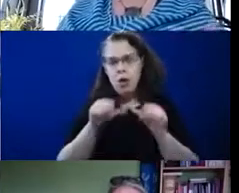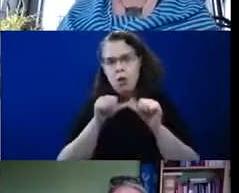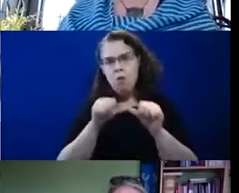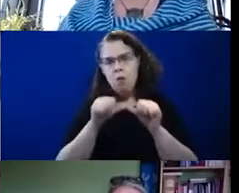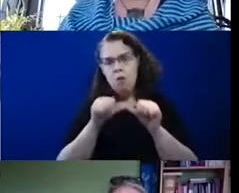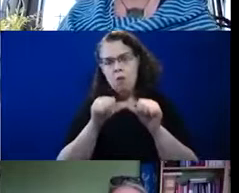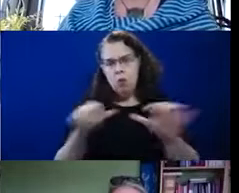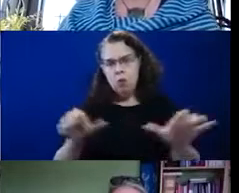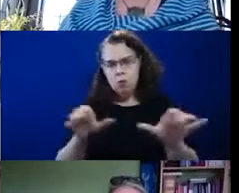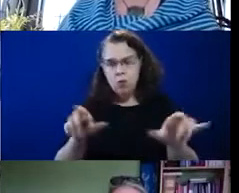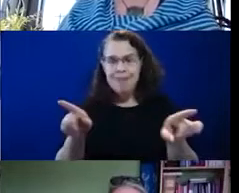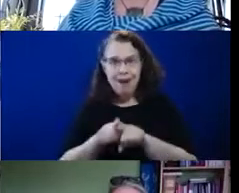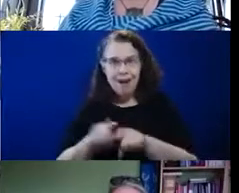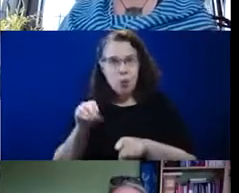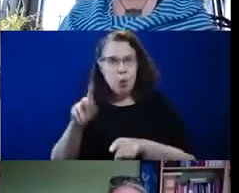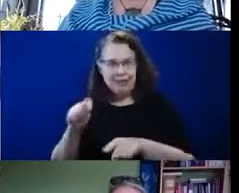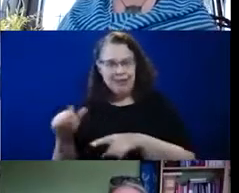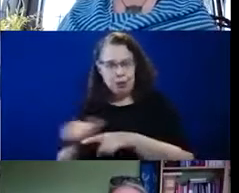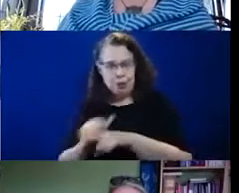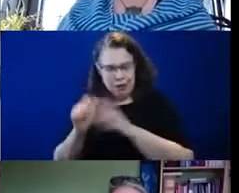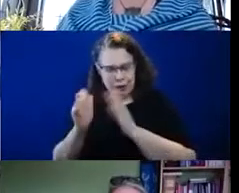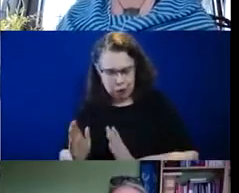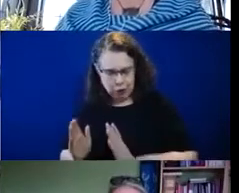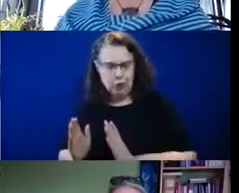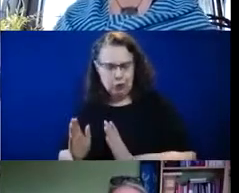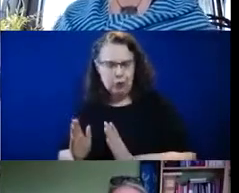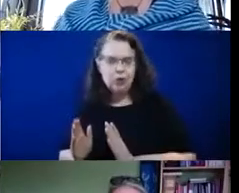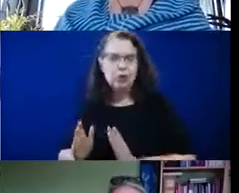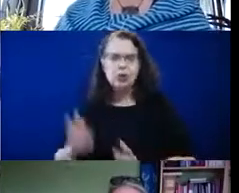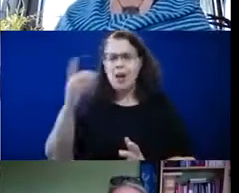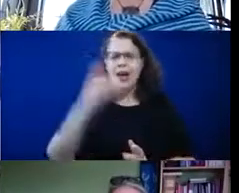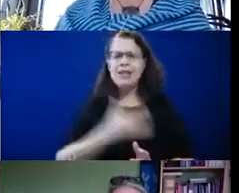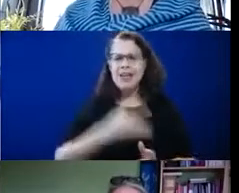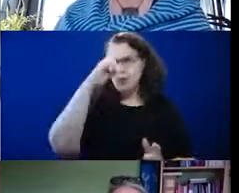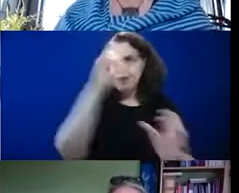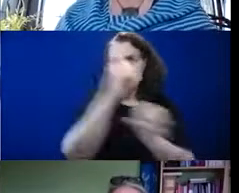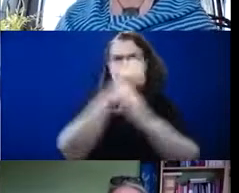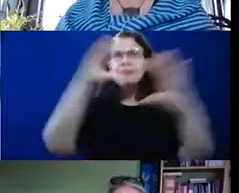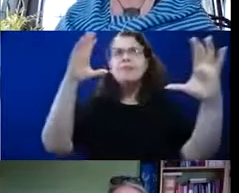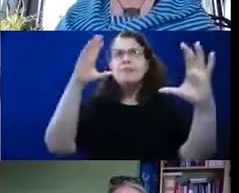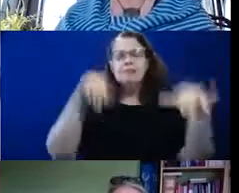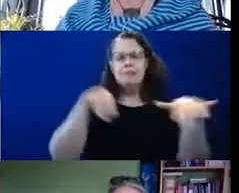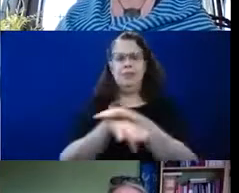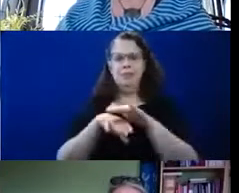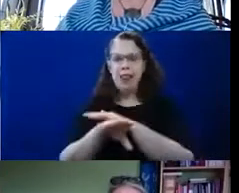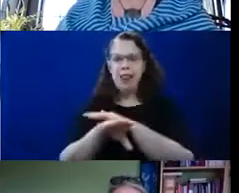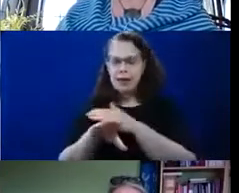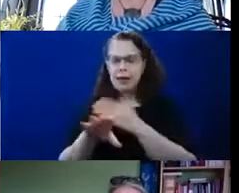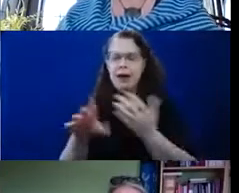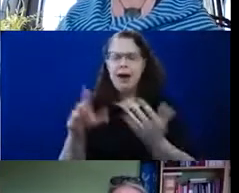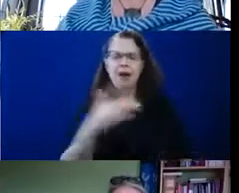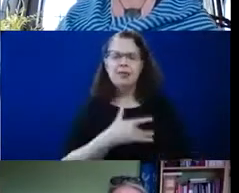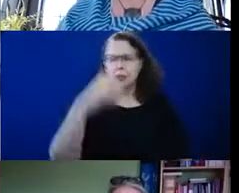as occupational therapy practitioners. So when I think of accessibility, I think of how can